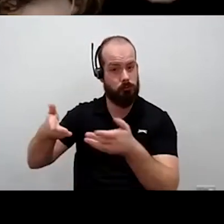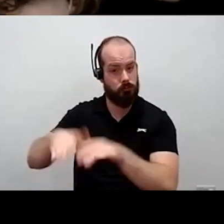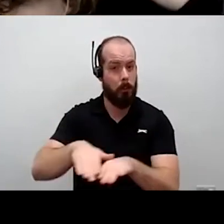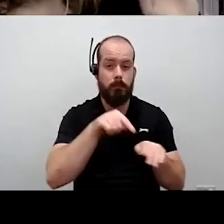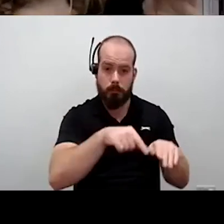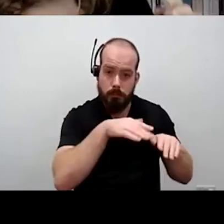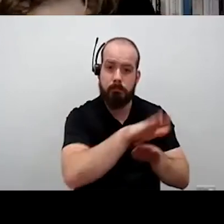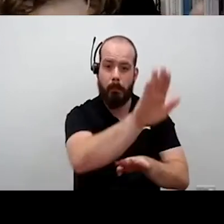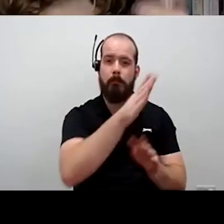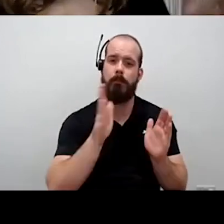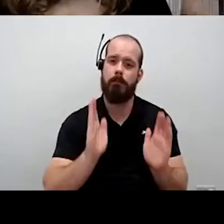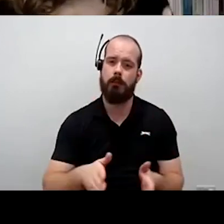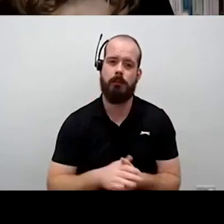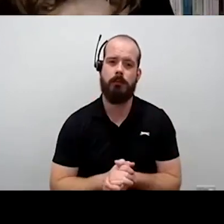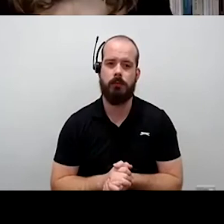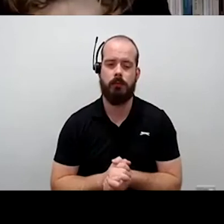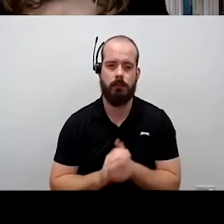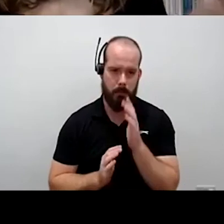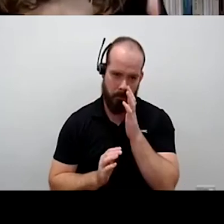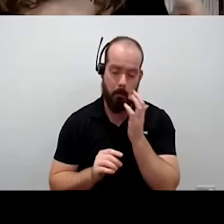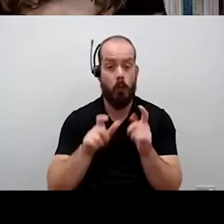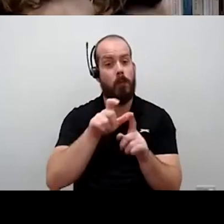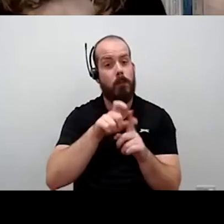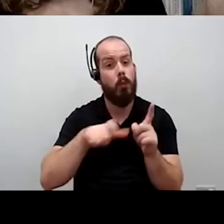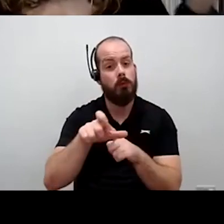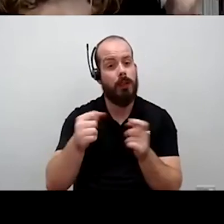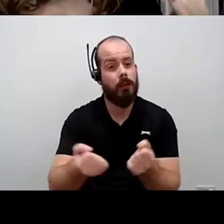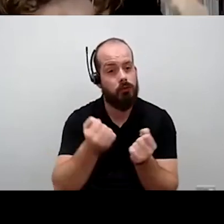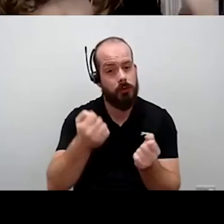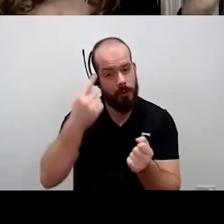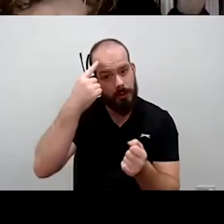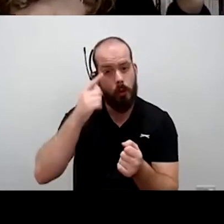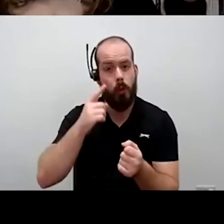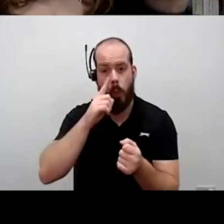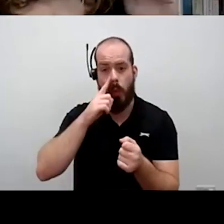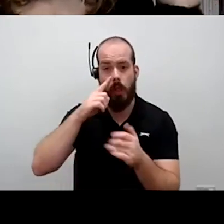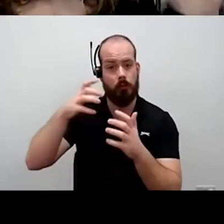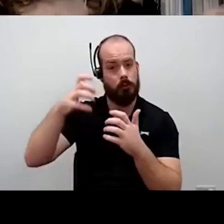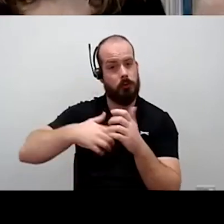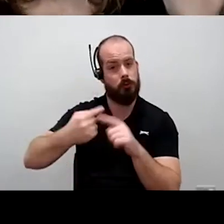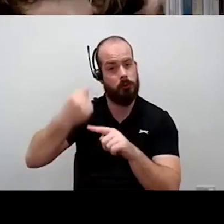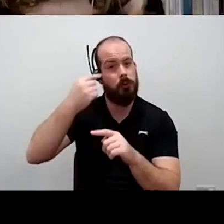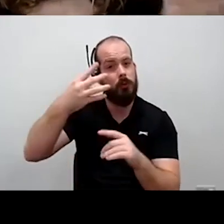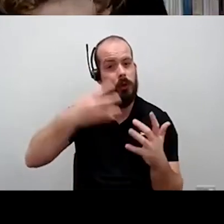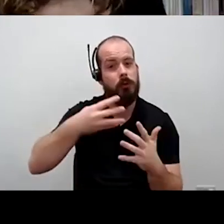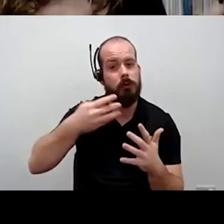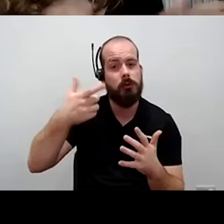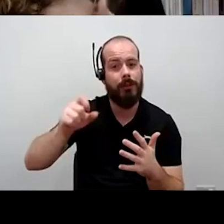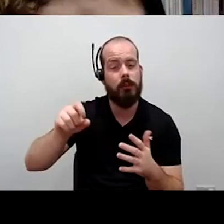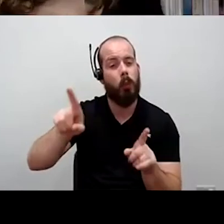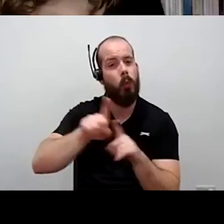energy came in the 70s from people not just responding to the oil crisis, but responding to the push towards nuclear around that